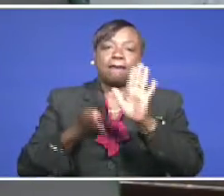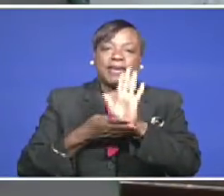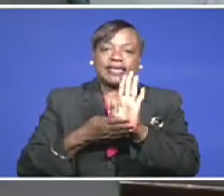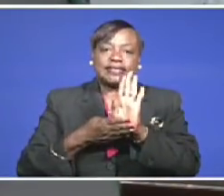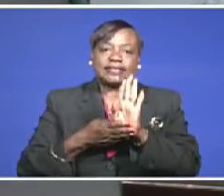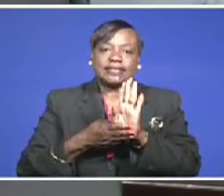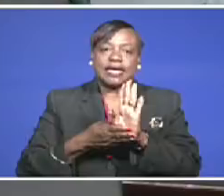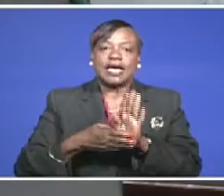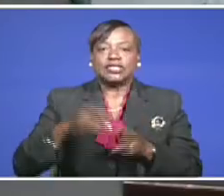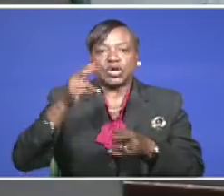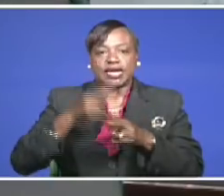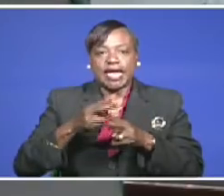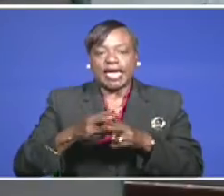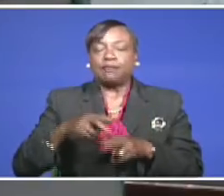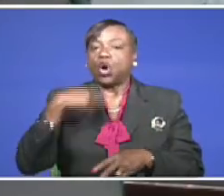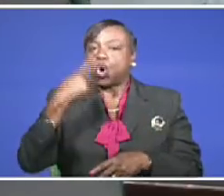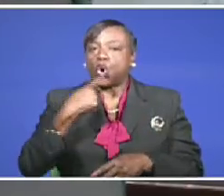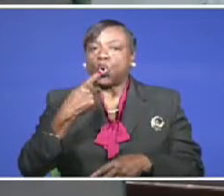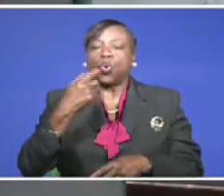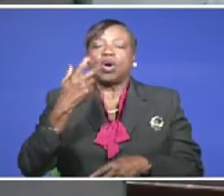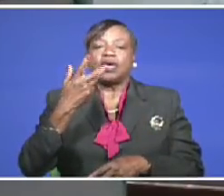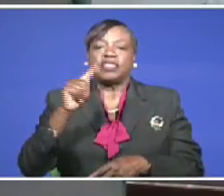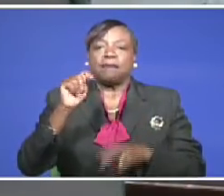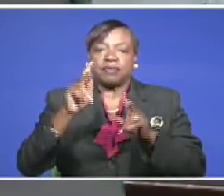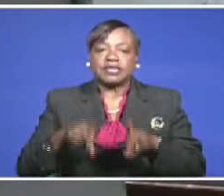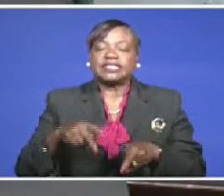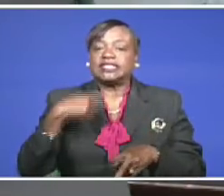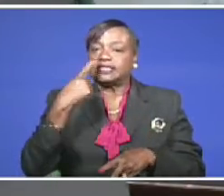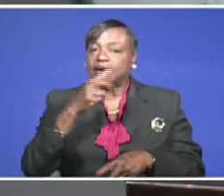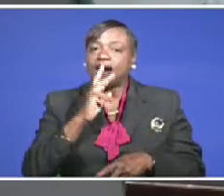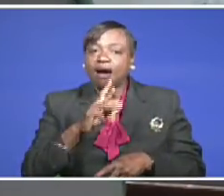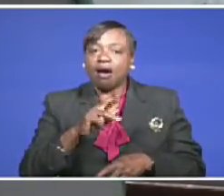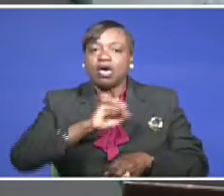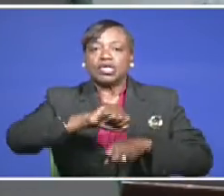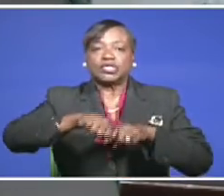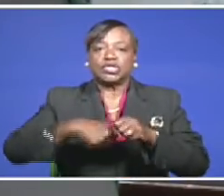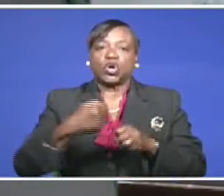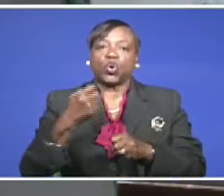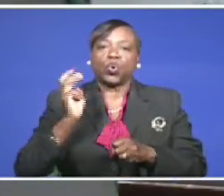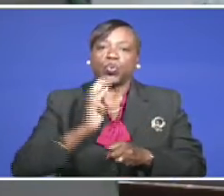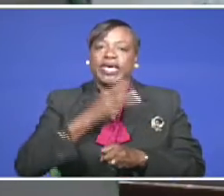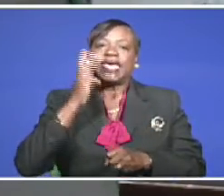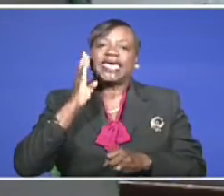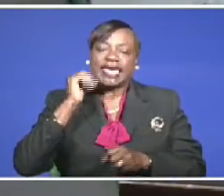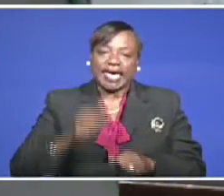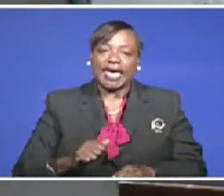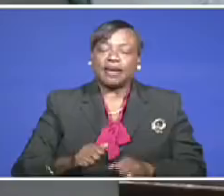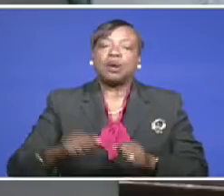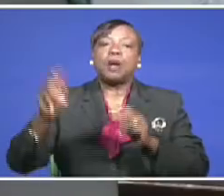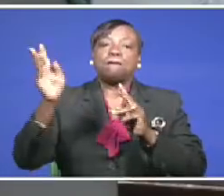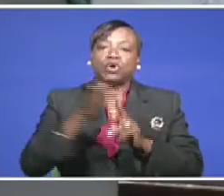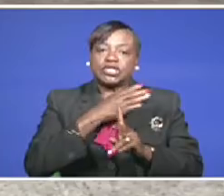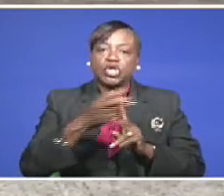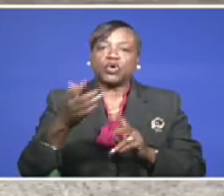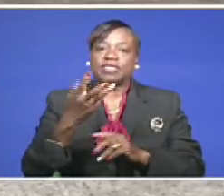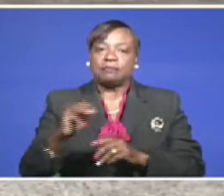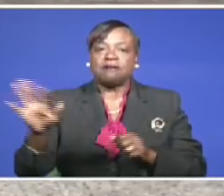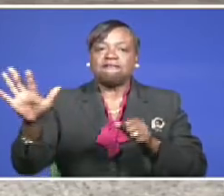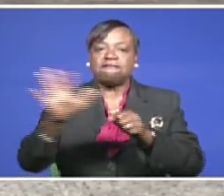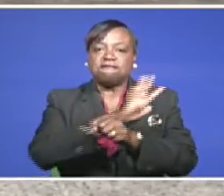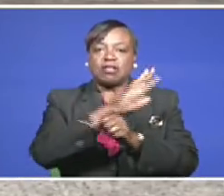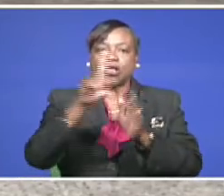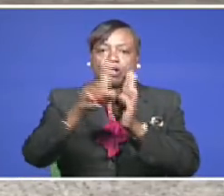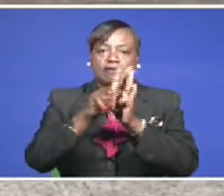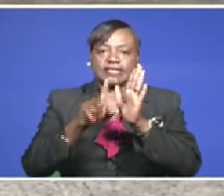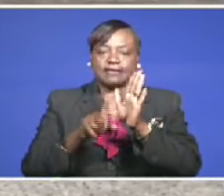repeat offenders are so that we can take the necessary steps to prosecute them to the full extent of the law. The Director